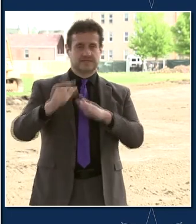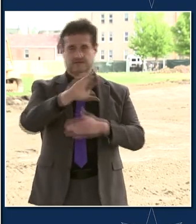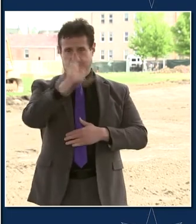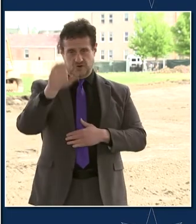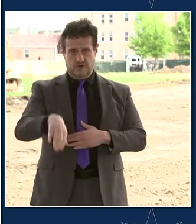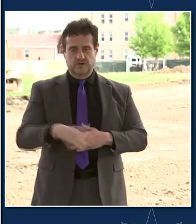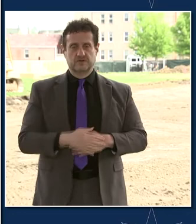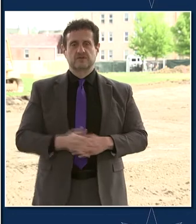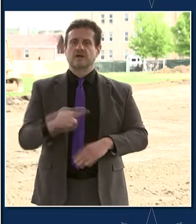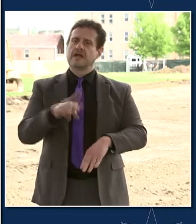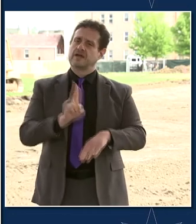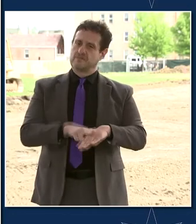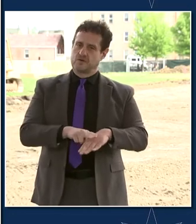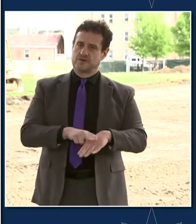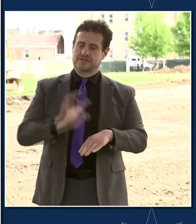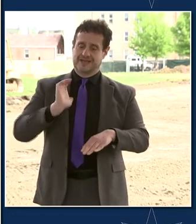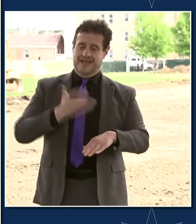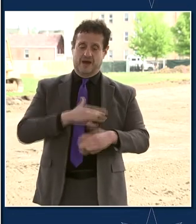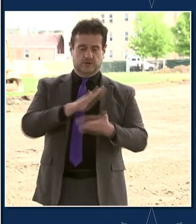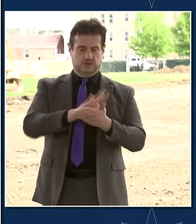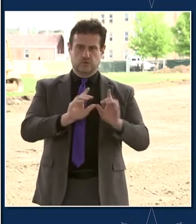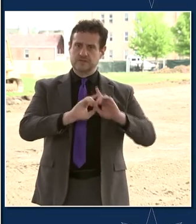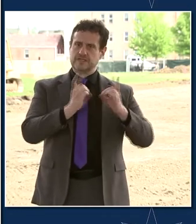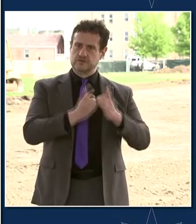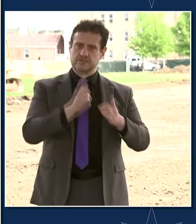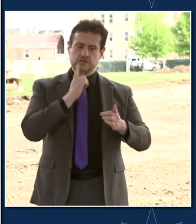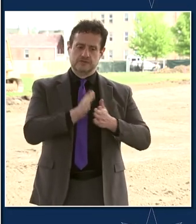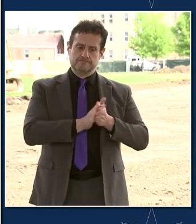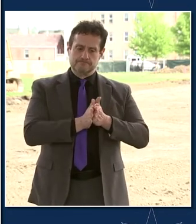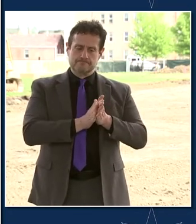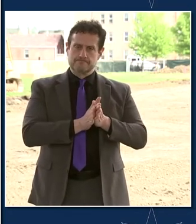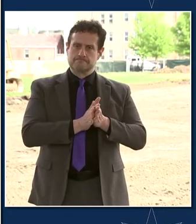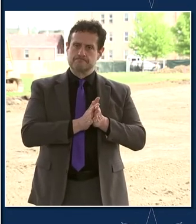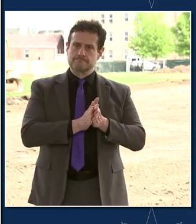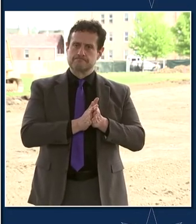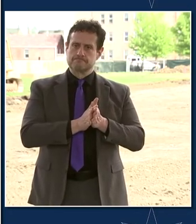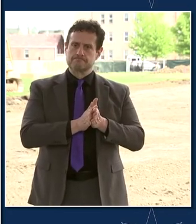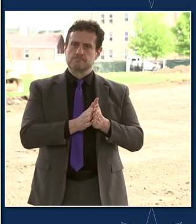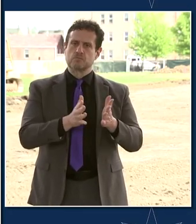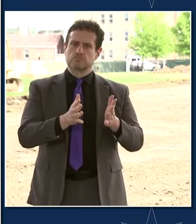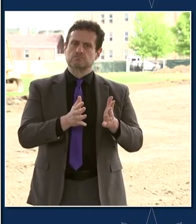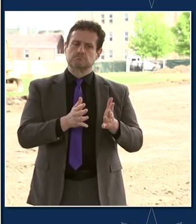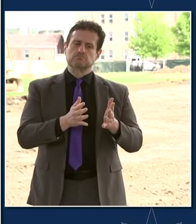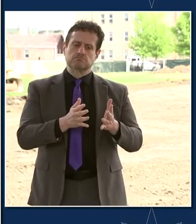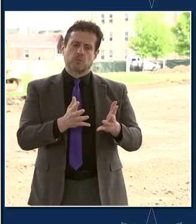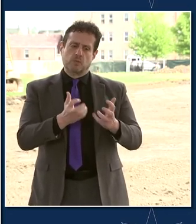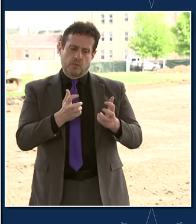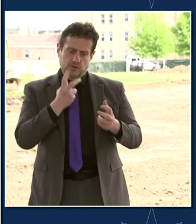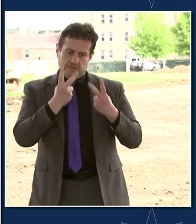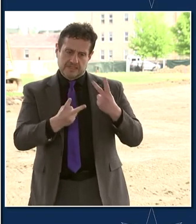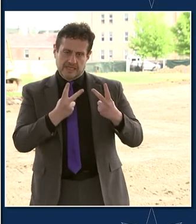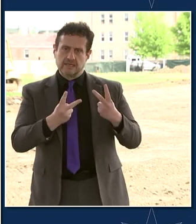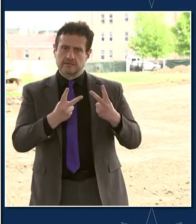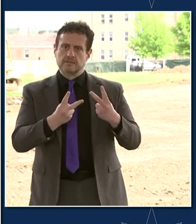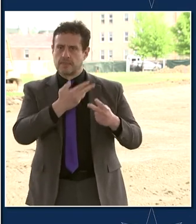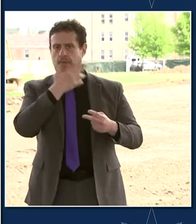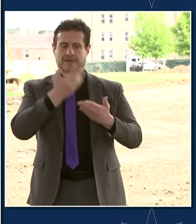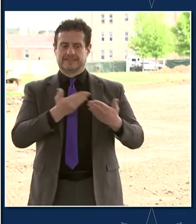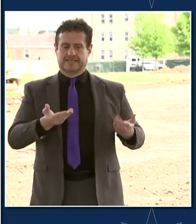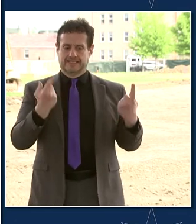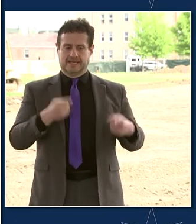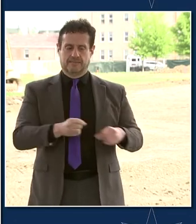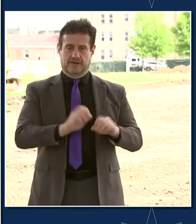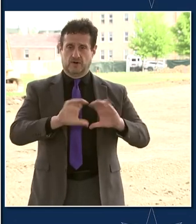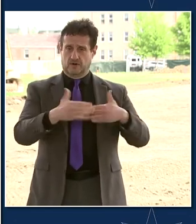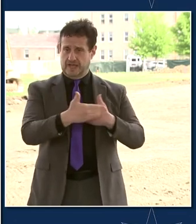And of course, our district is really invested in what goes on inside our classrooms. But we also